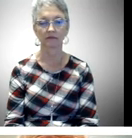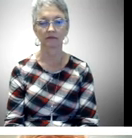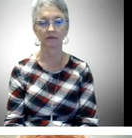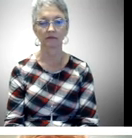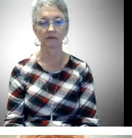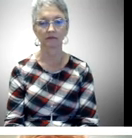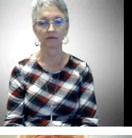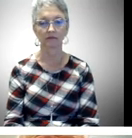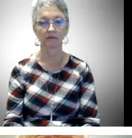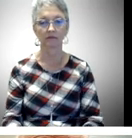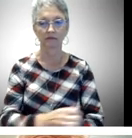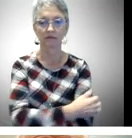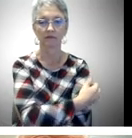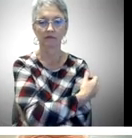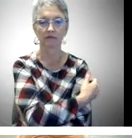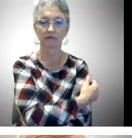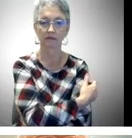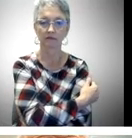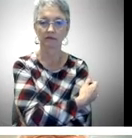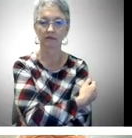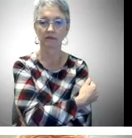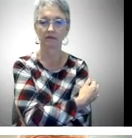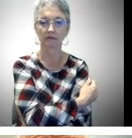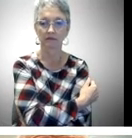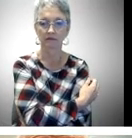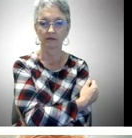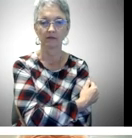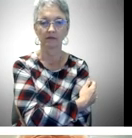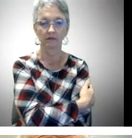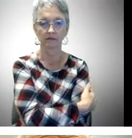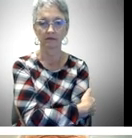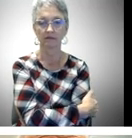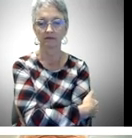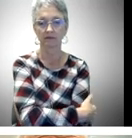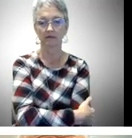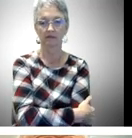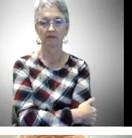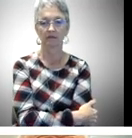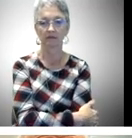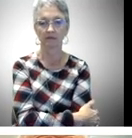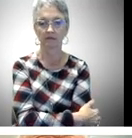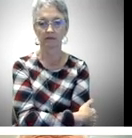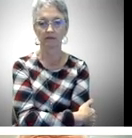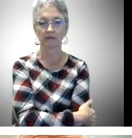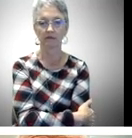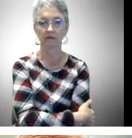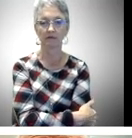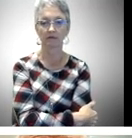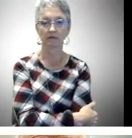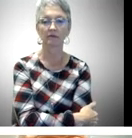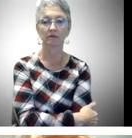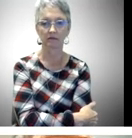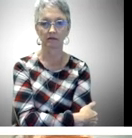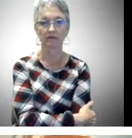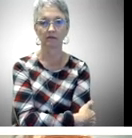anybody you have to be at least 18 years old, and if you have a mental or physical disability that substantially limits one or more